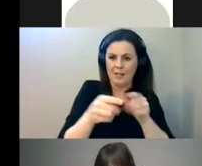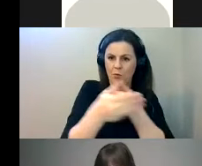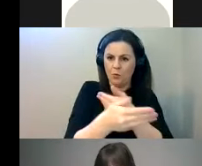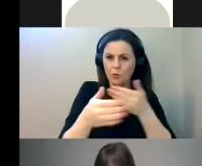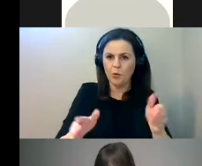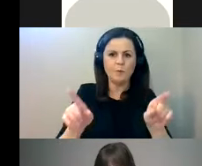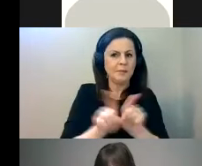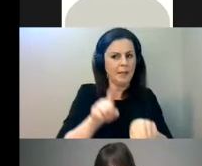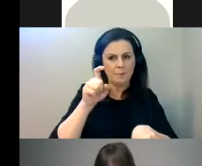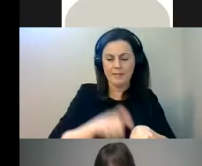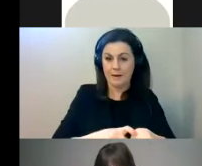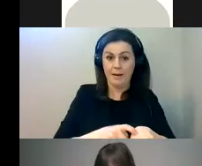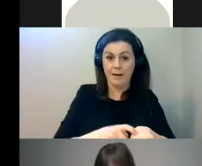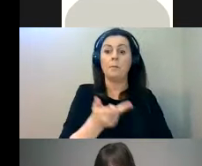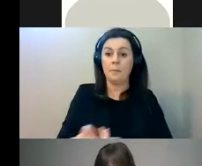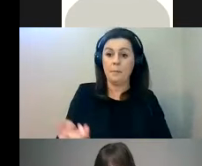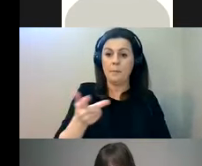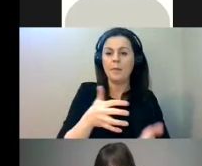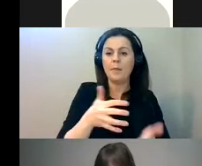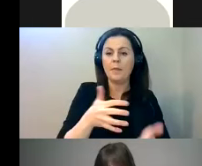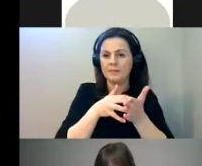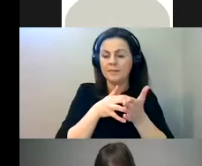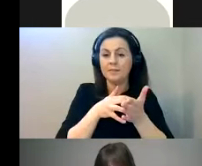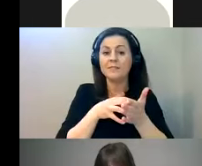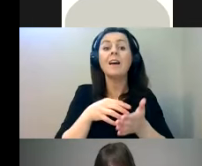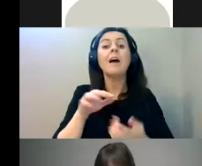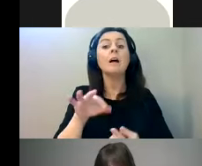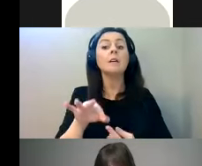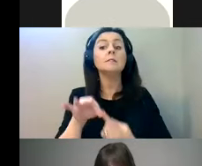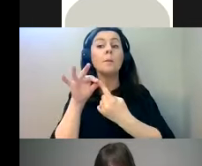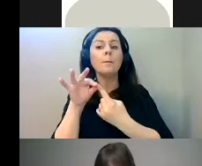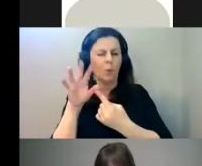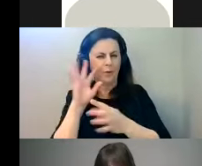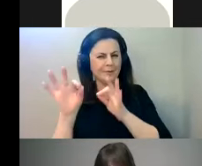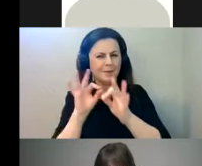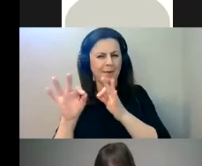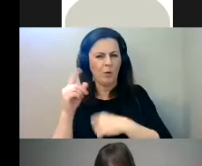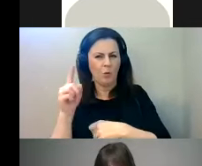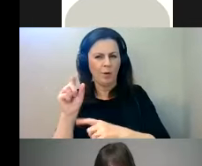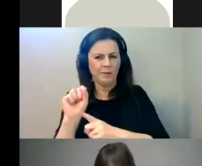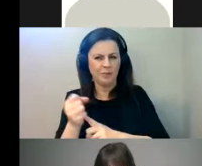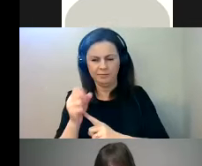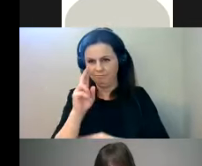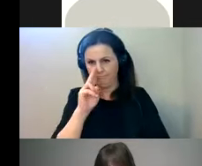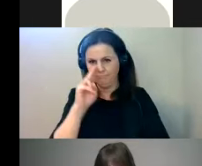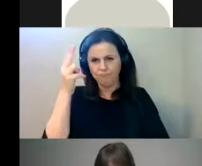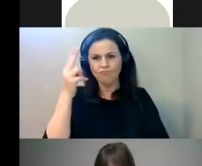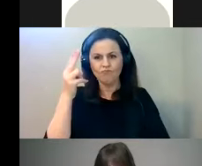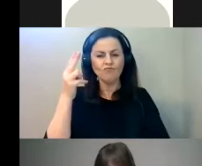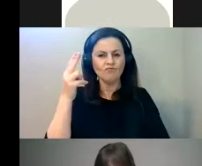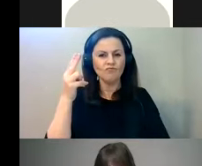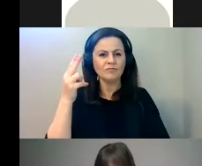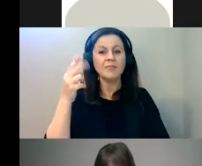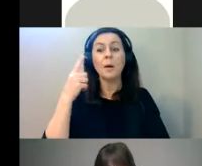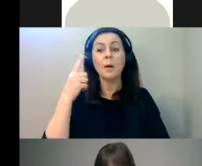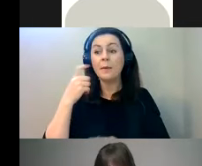time, and the only exception to that is one I'm going to speak to in a few minutes, and it only applies during